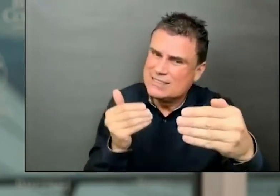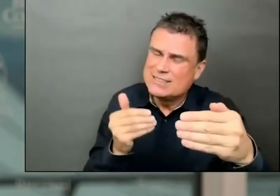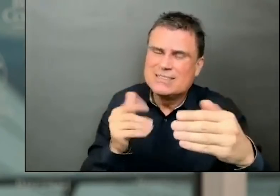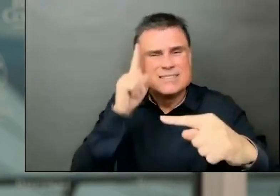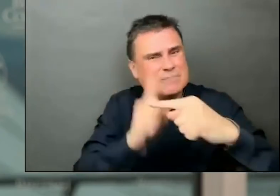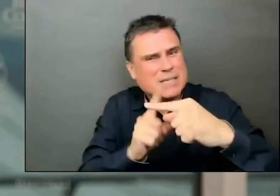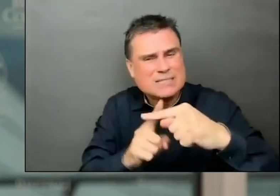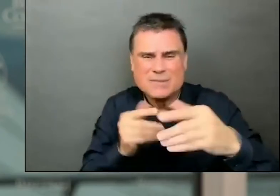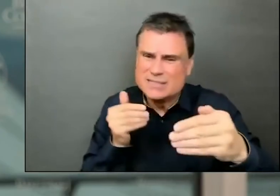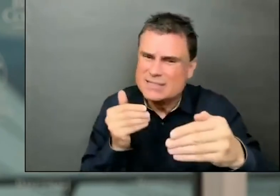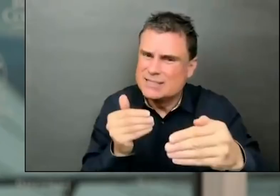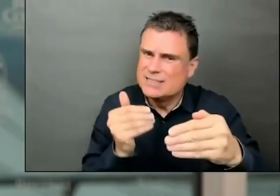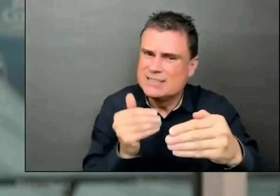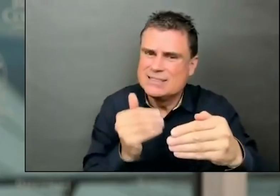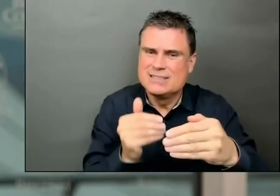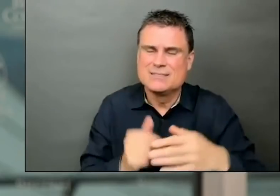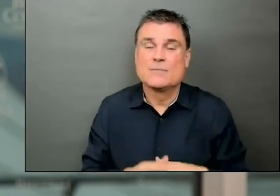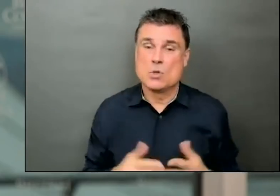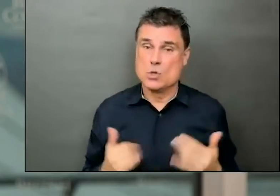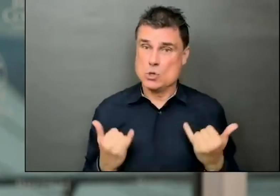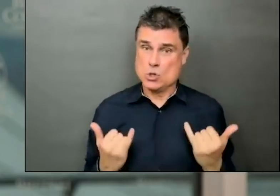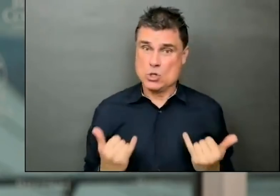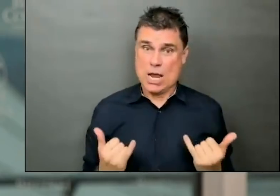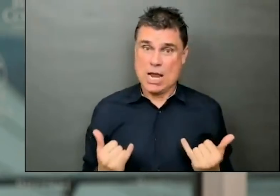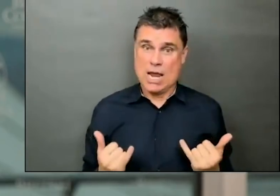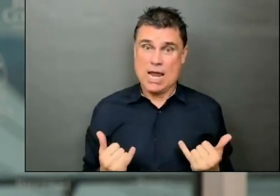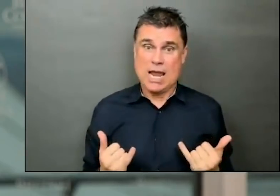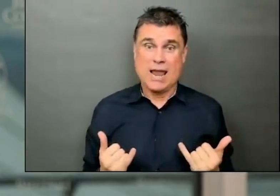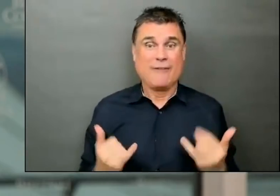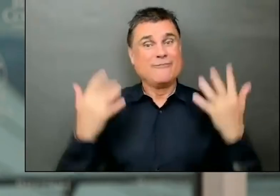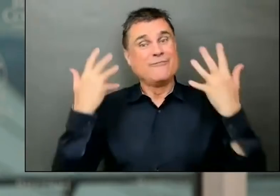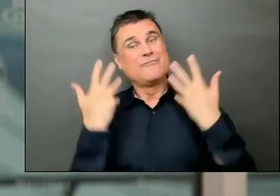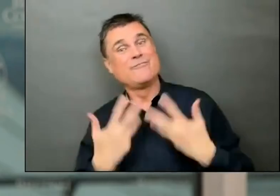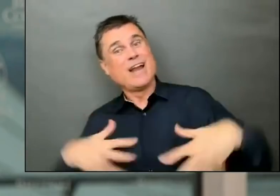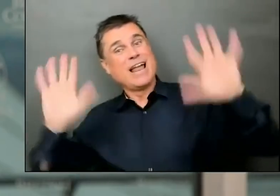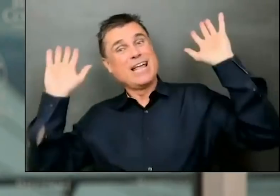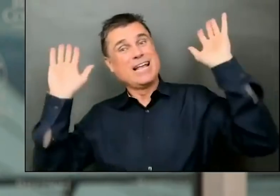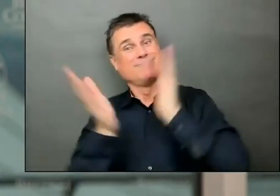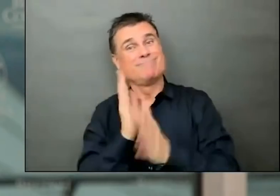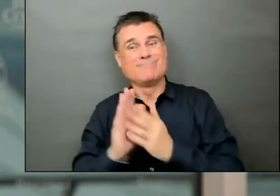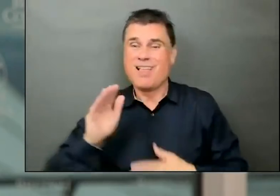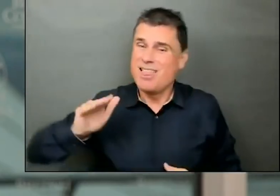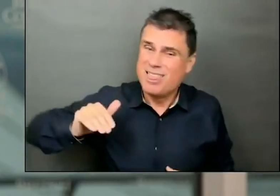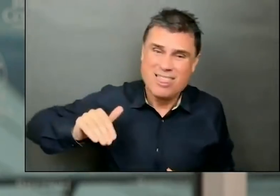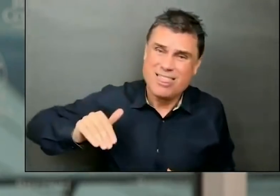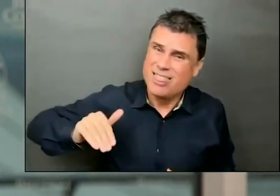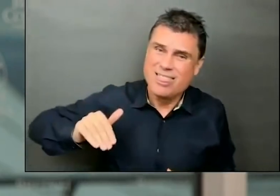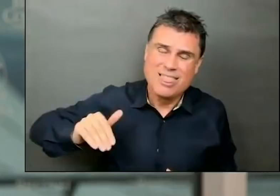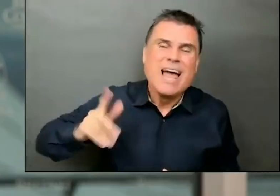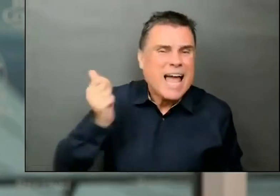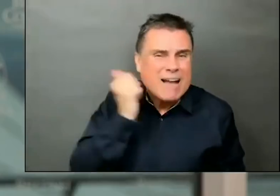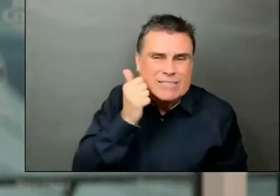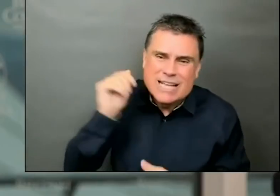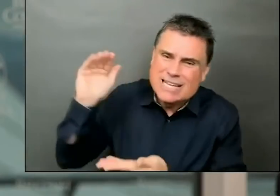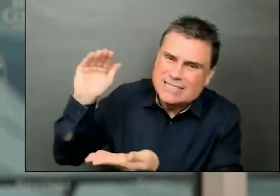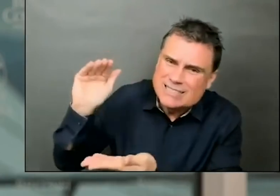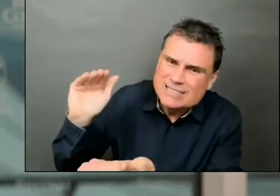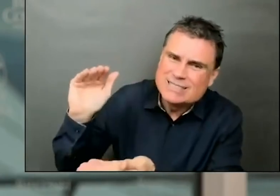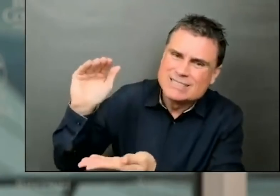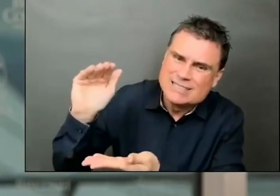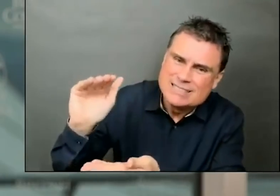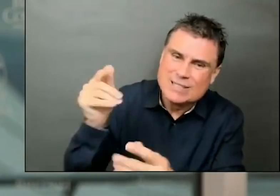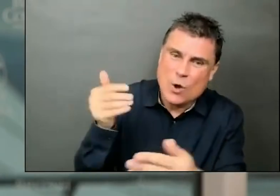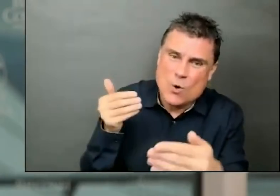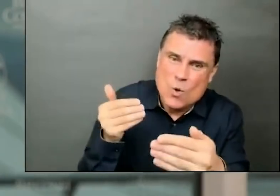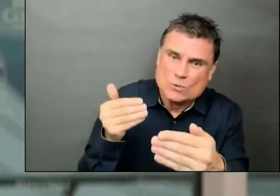more communities. We're not quite there yet, but we are getting closer every day. Each holiday and